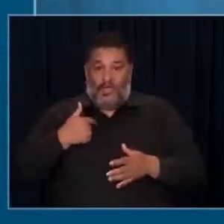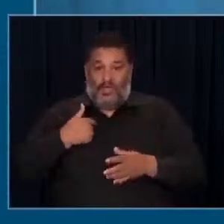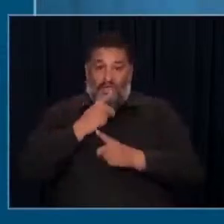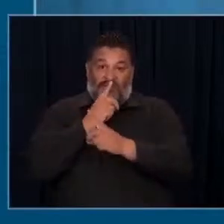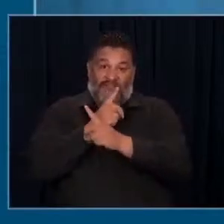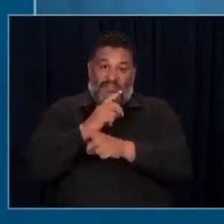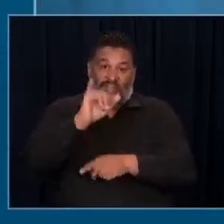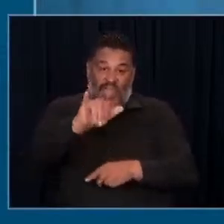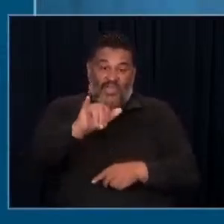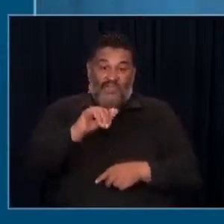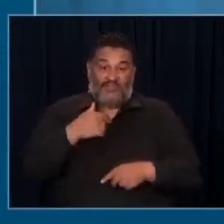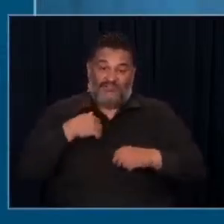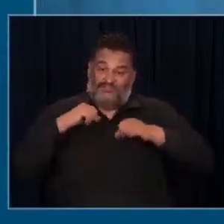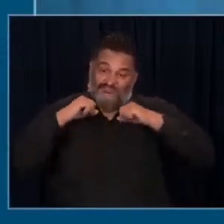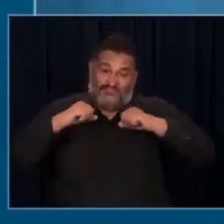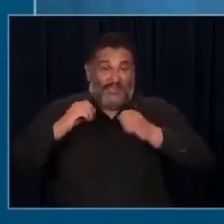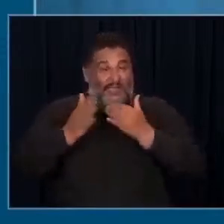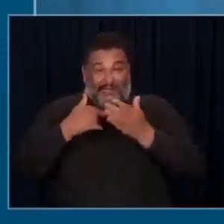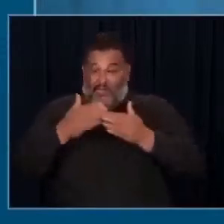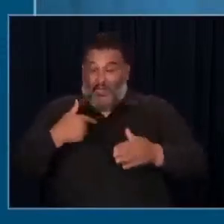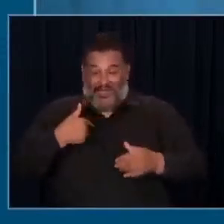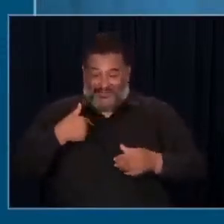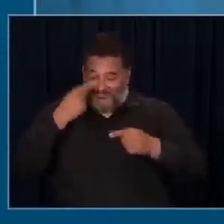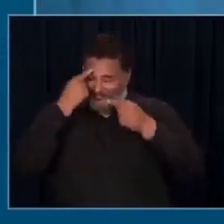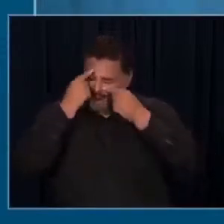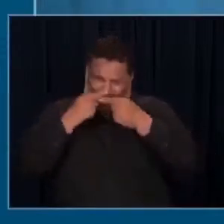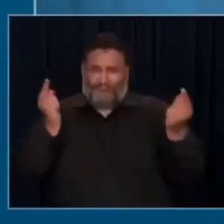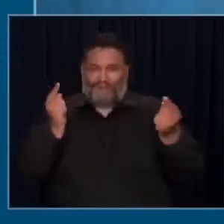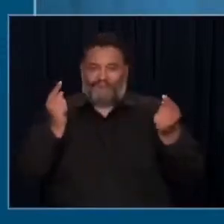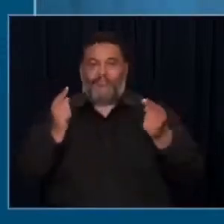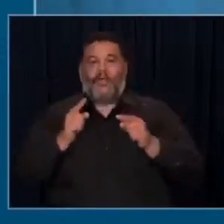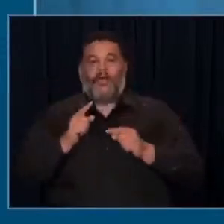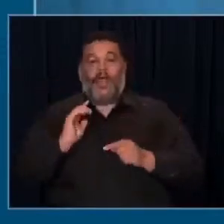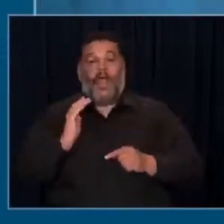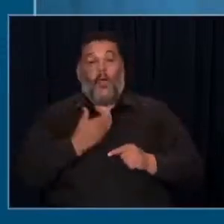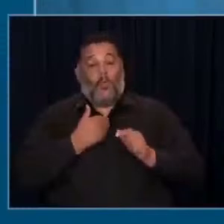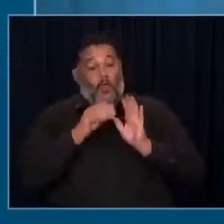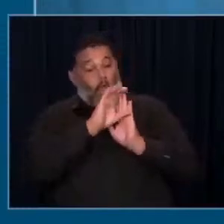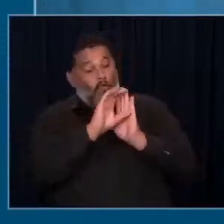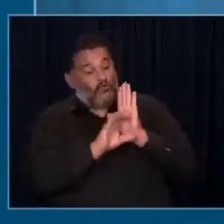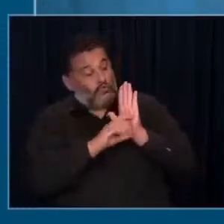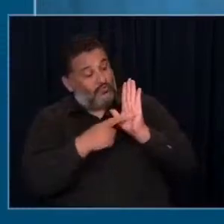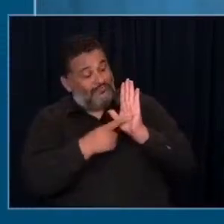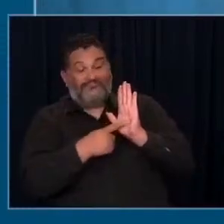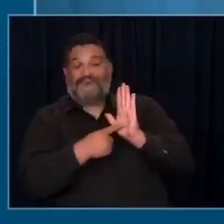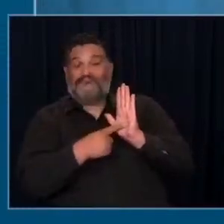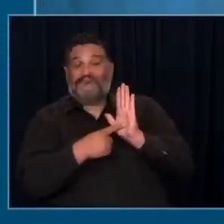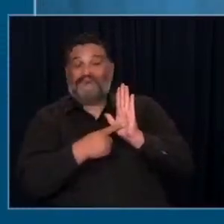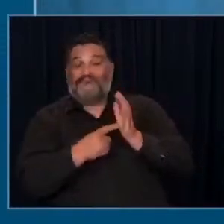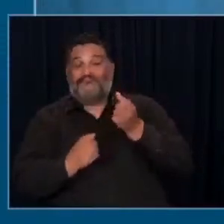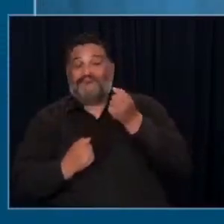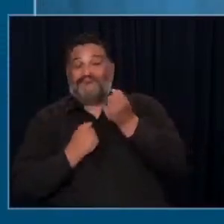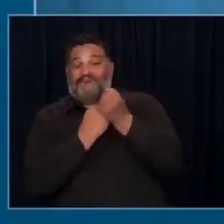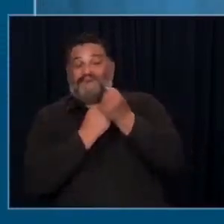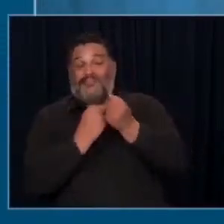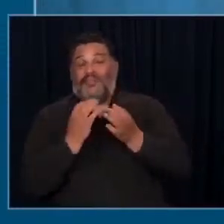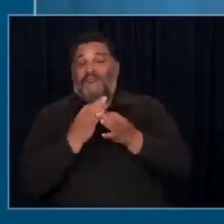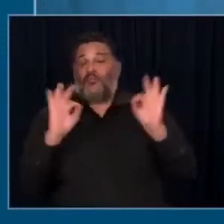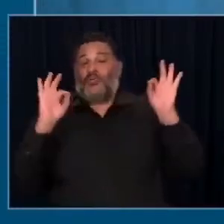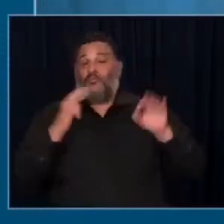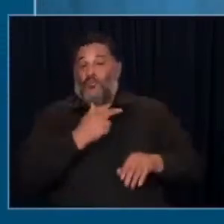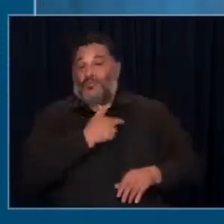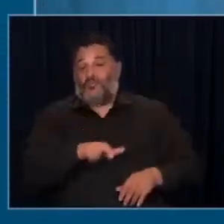though I adamantly disagree with it, our Constitution upholds the freedom of religion, and we've got to make sure that our